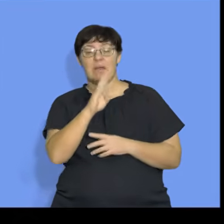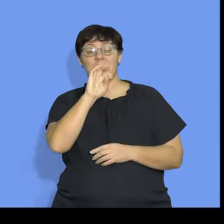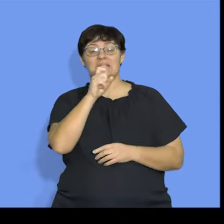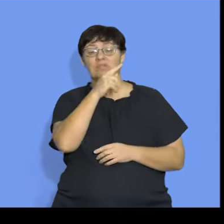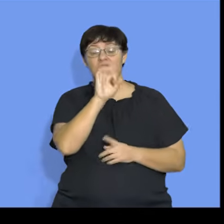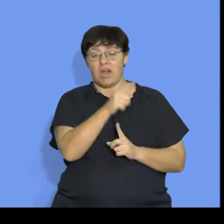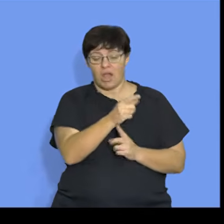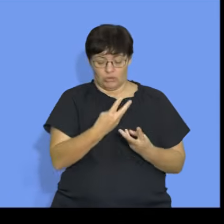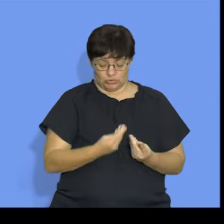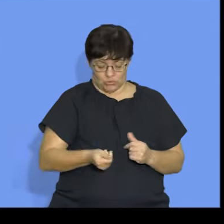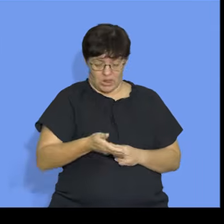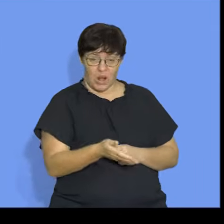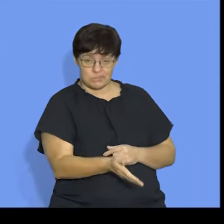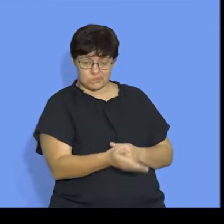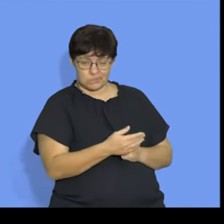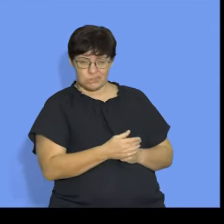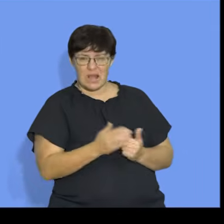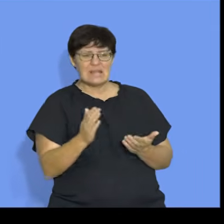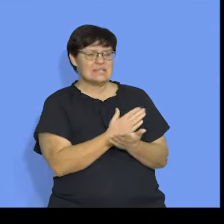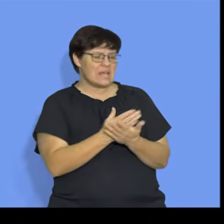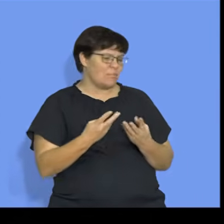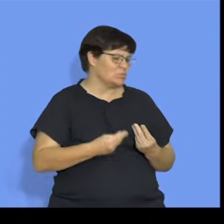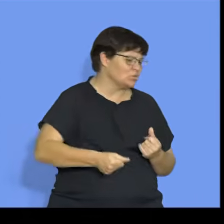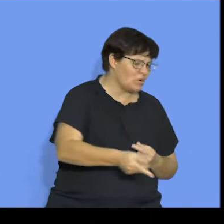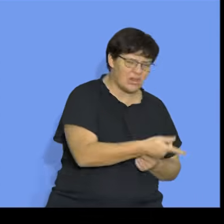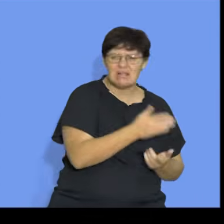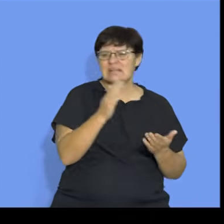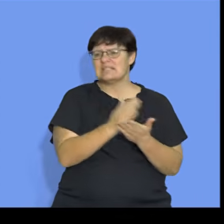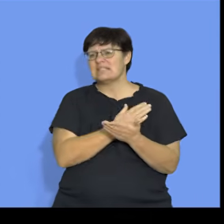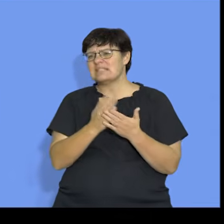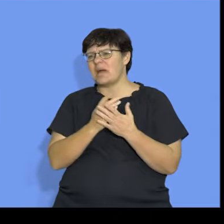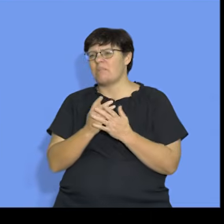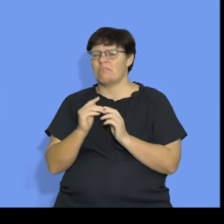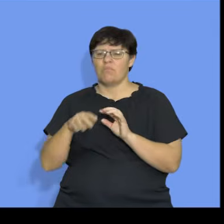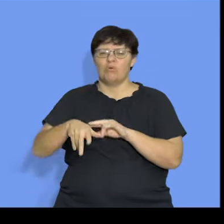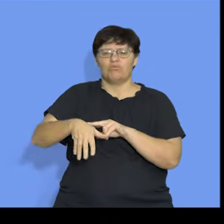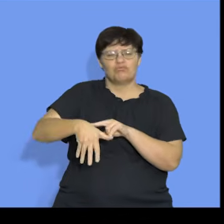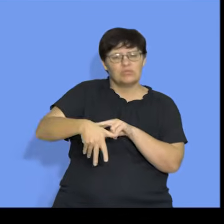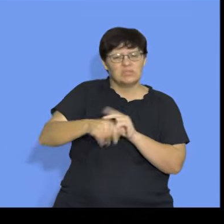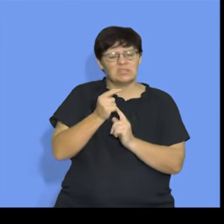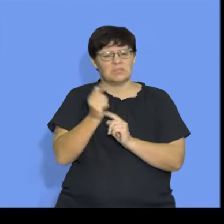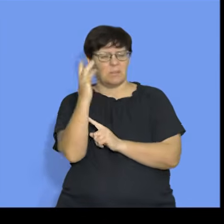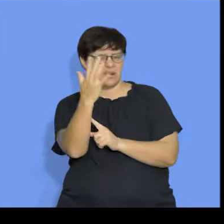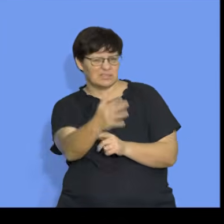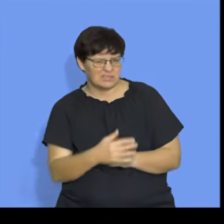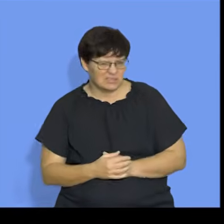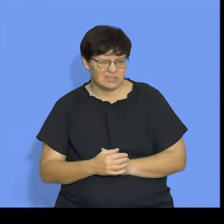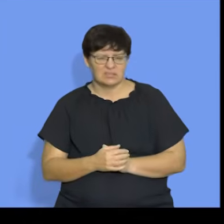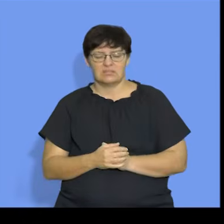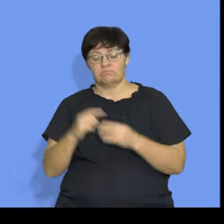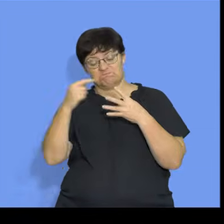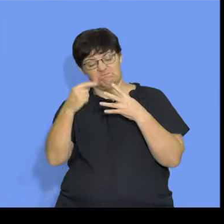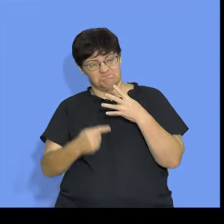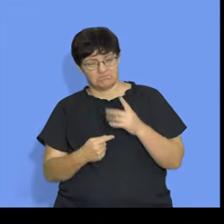the soil. Some just living in the soil, some on the roots of plants, right? And what do they do is they